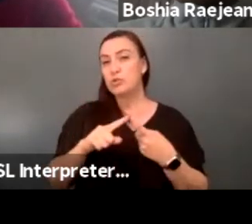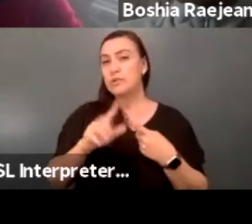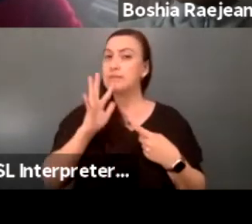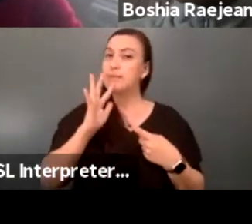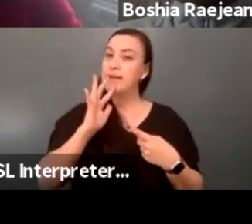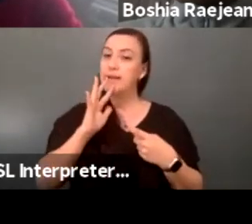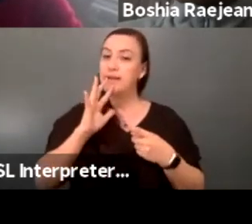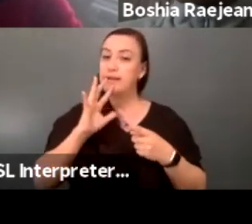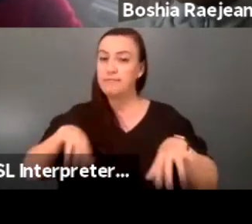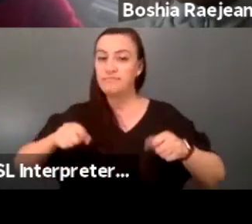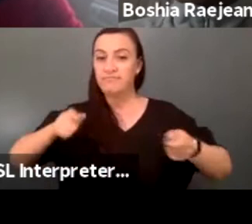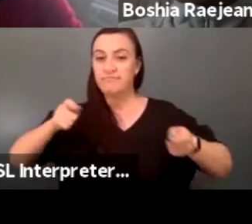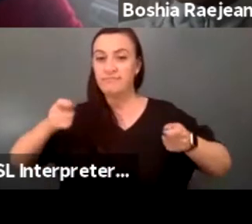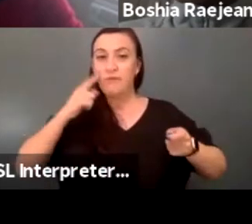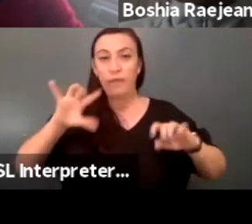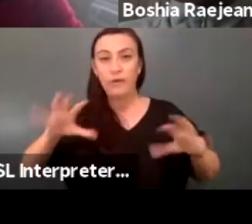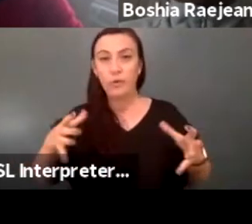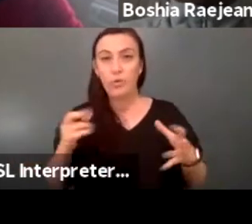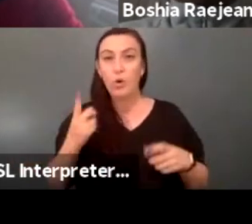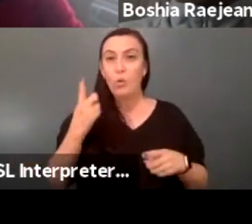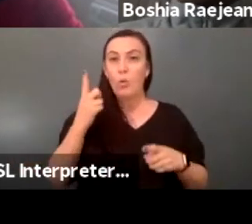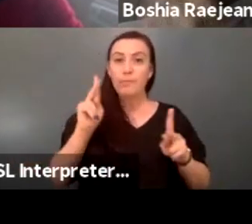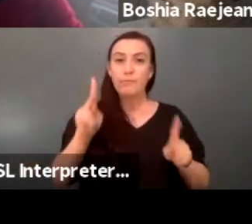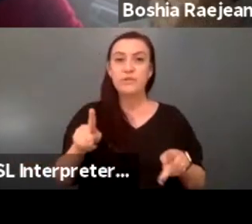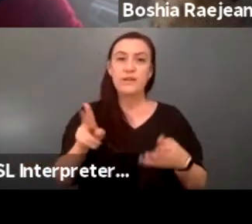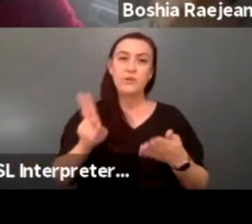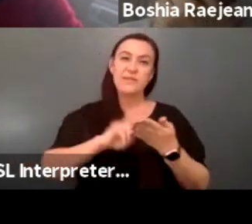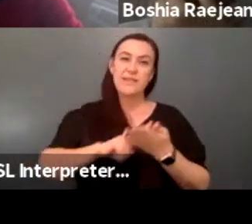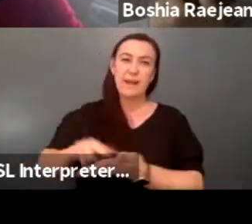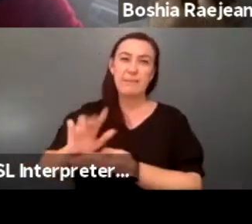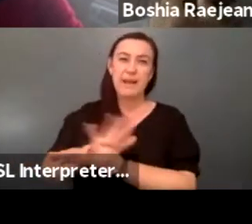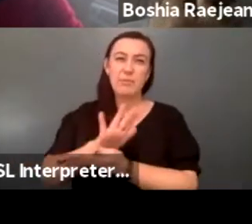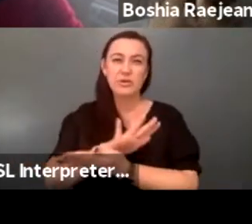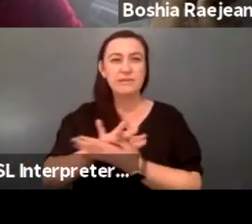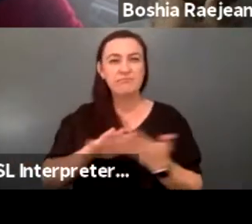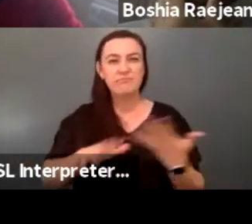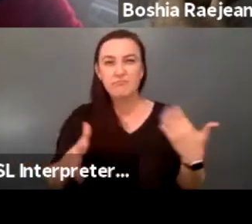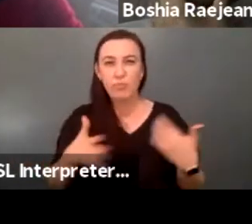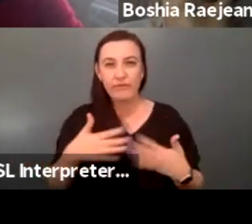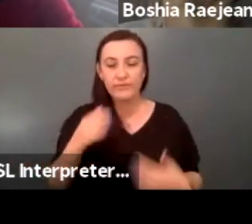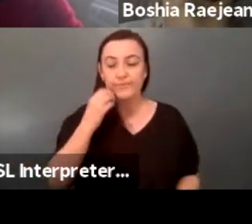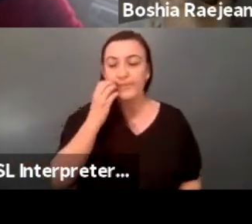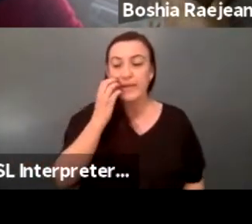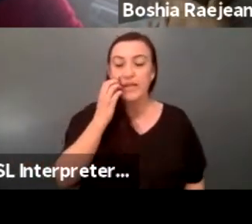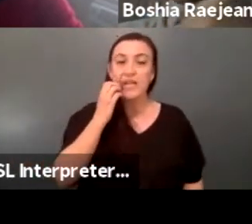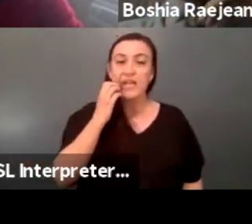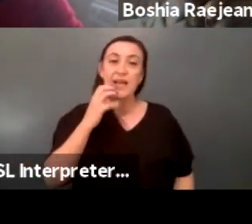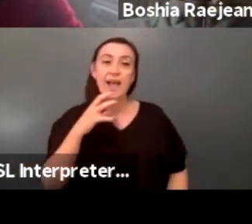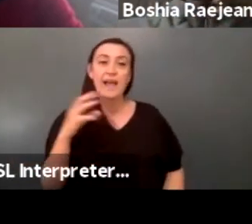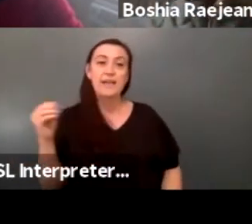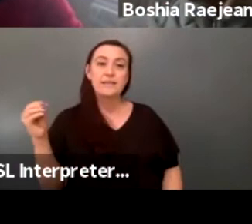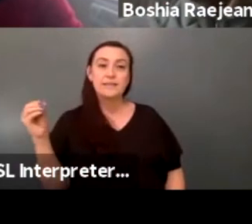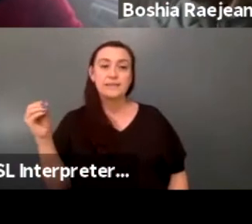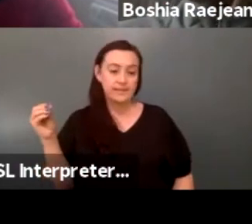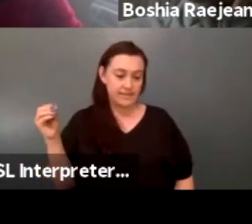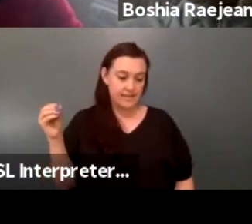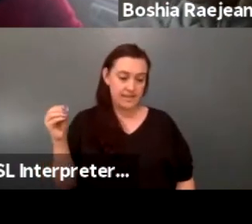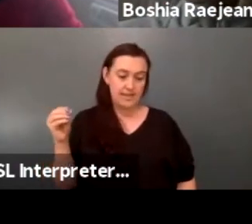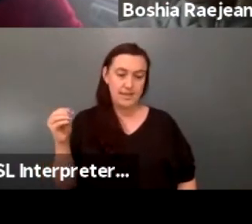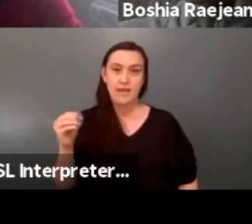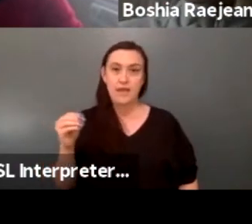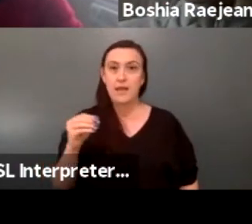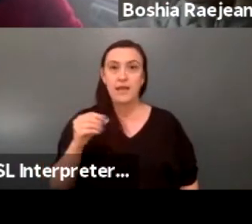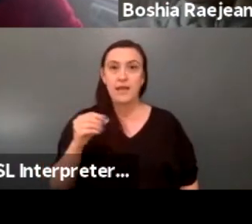the group or one person that you would sign papers or whatnot. And the backlash that